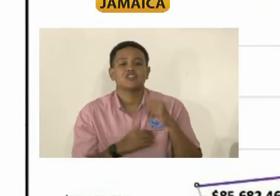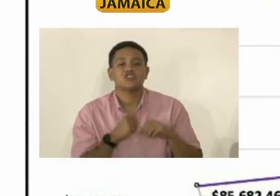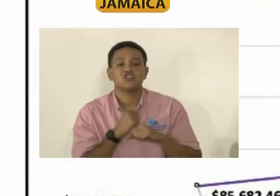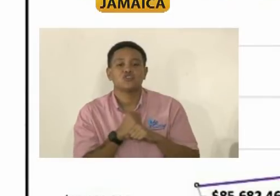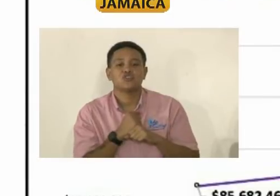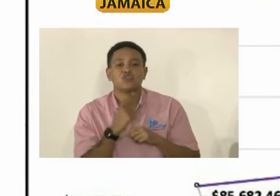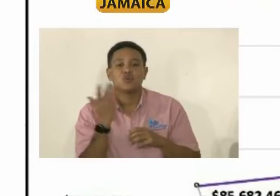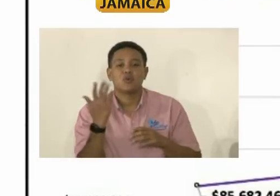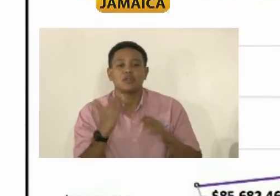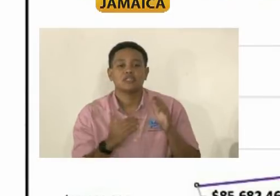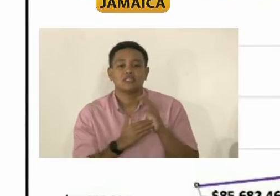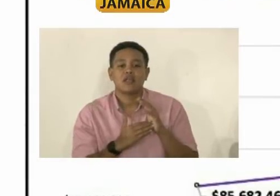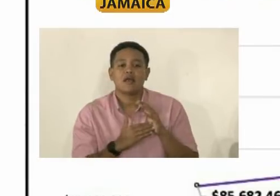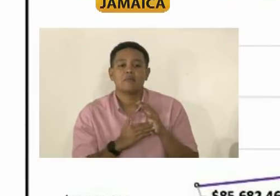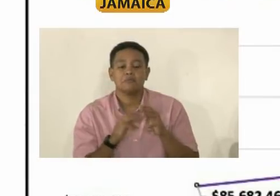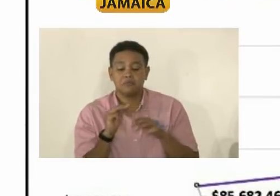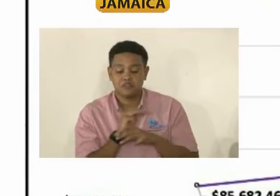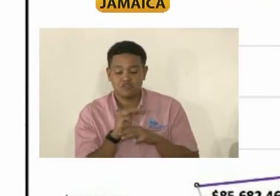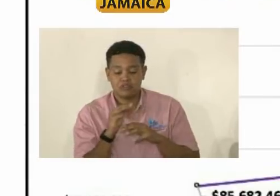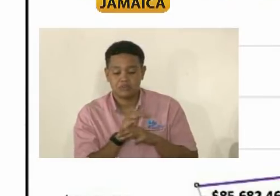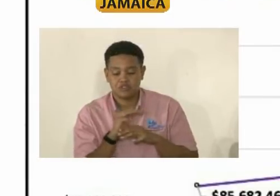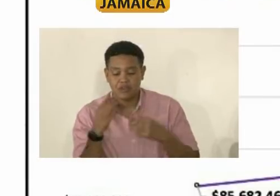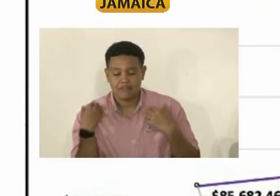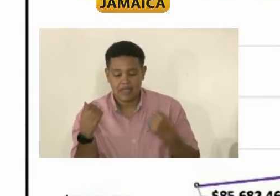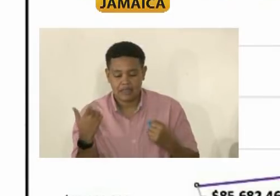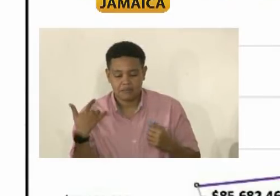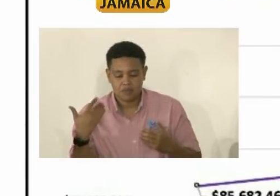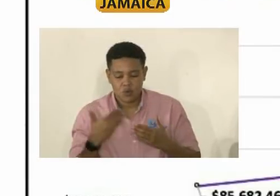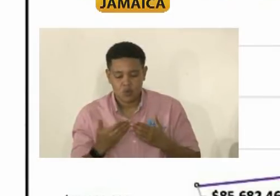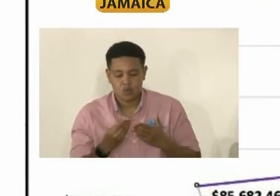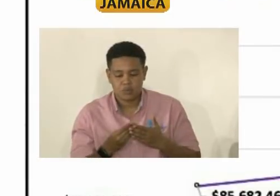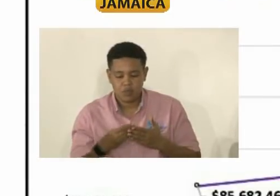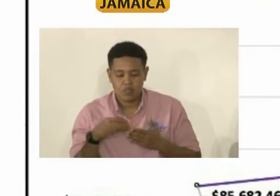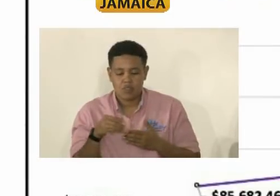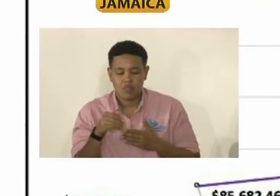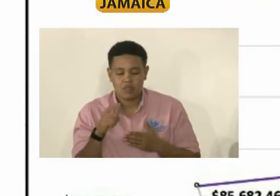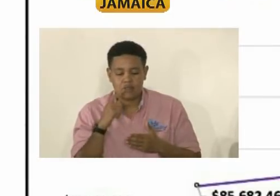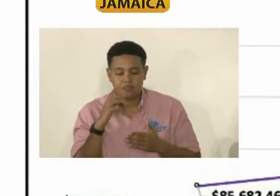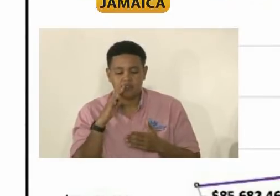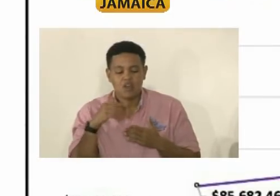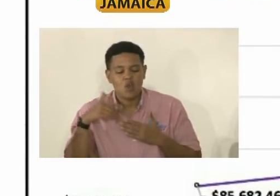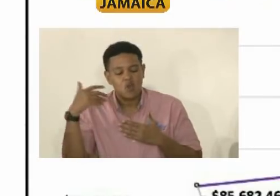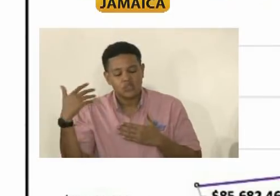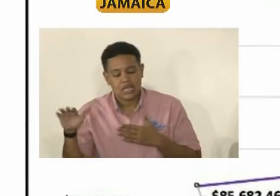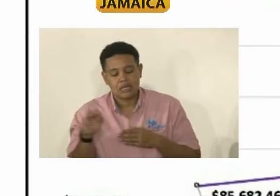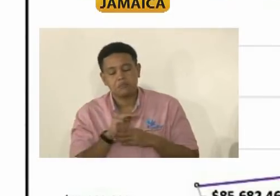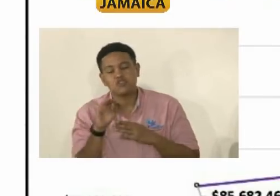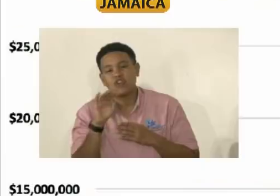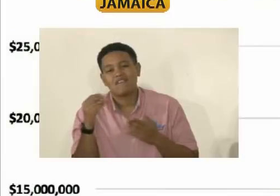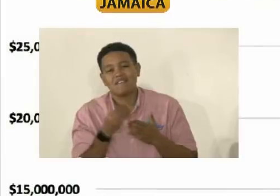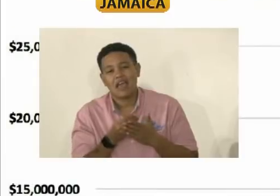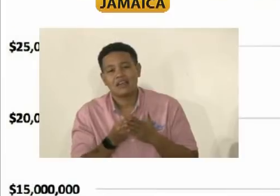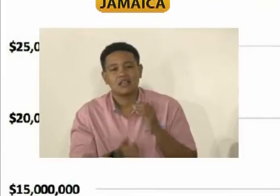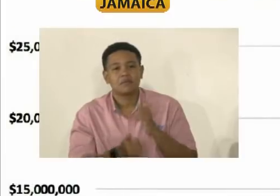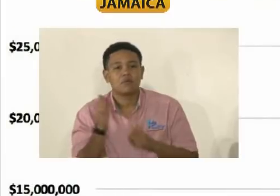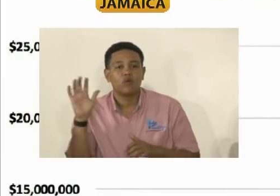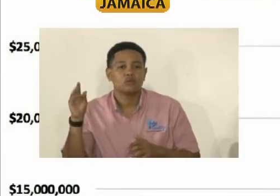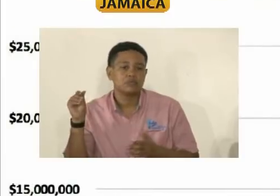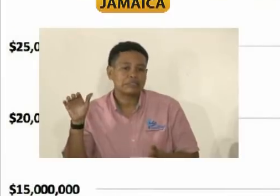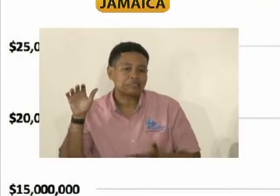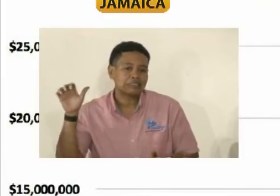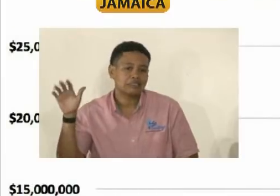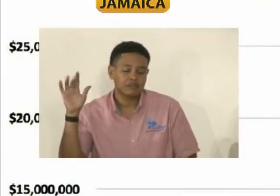a top ministry, the Ministry of Health. And I'm talking outside of the Ministry of Finance, which has the, debt financing and all